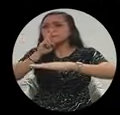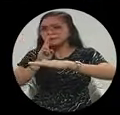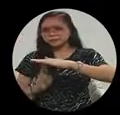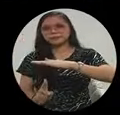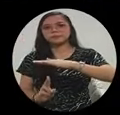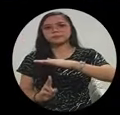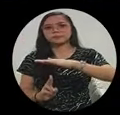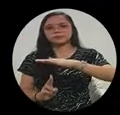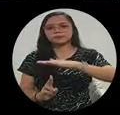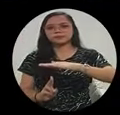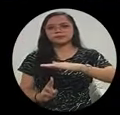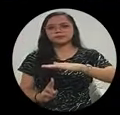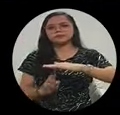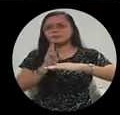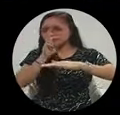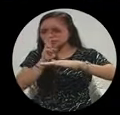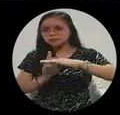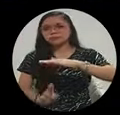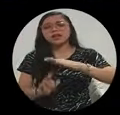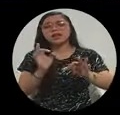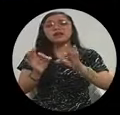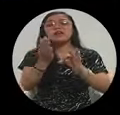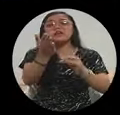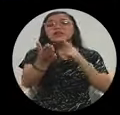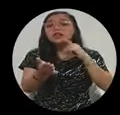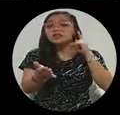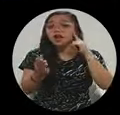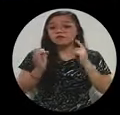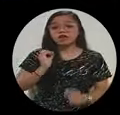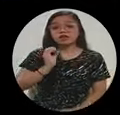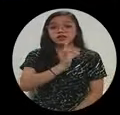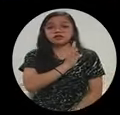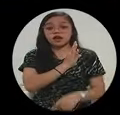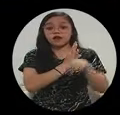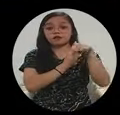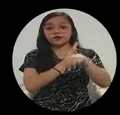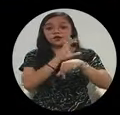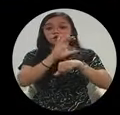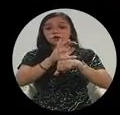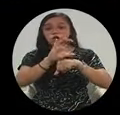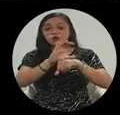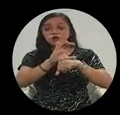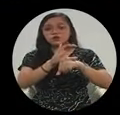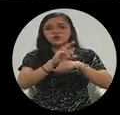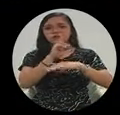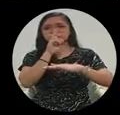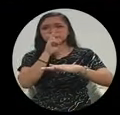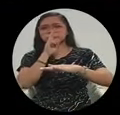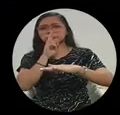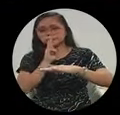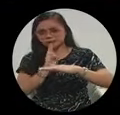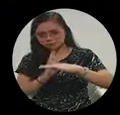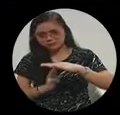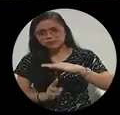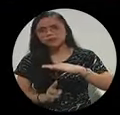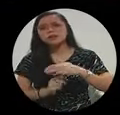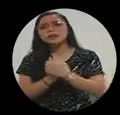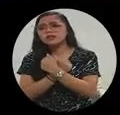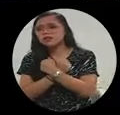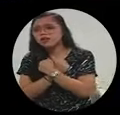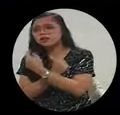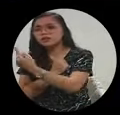Humble bataba. If you are a staff member of Bible Baptist Church, kinahanan ka mo, humble mo, love